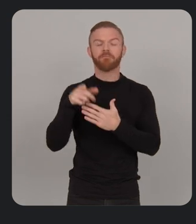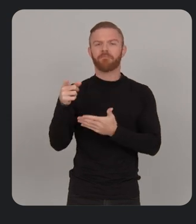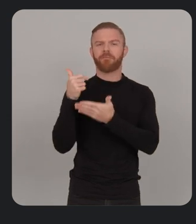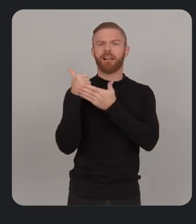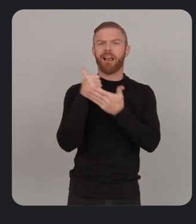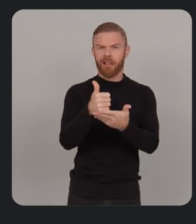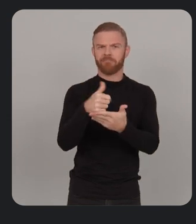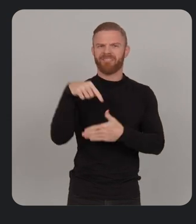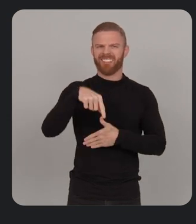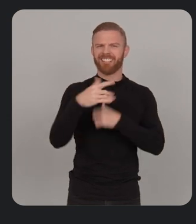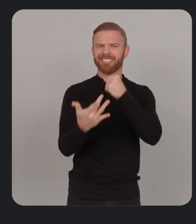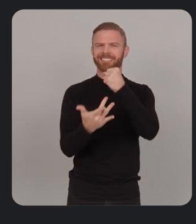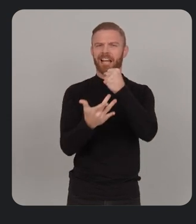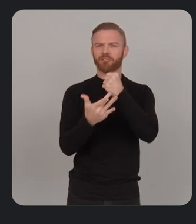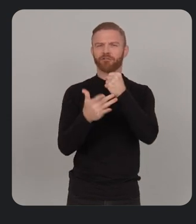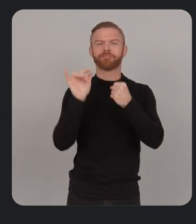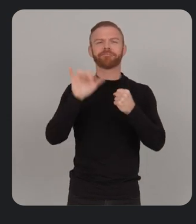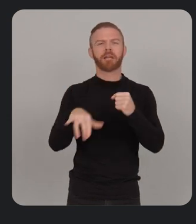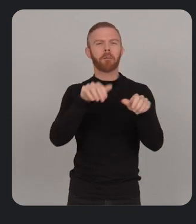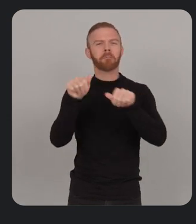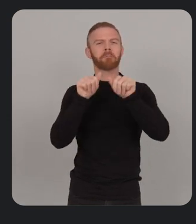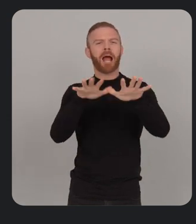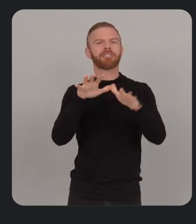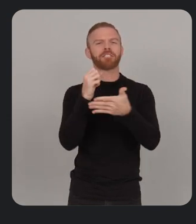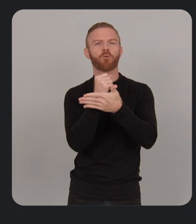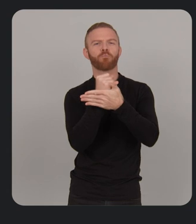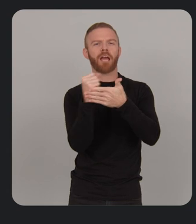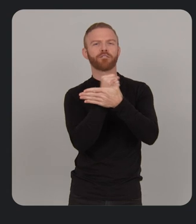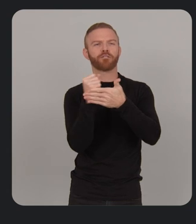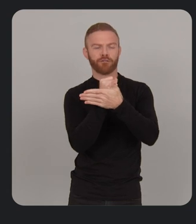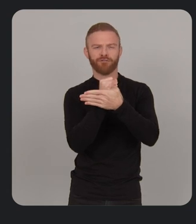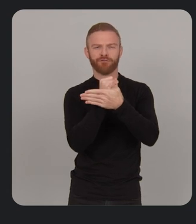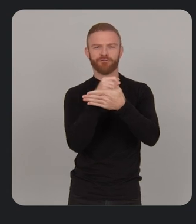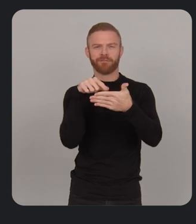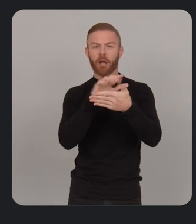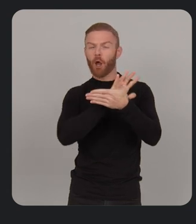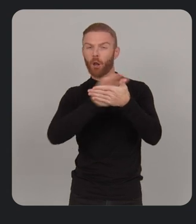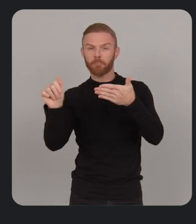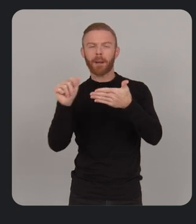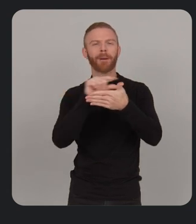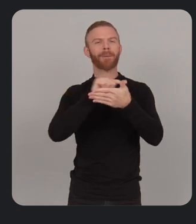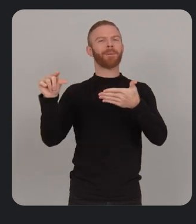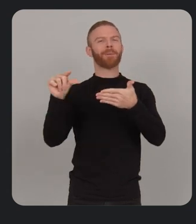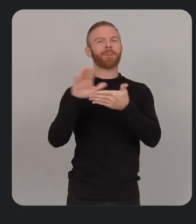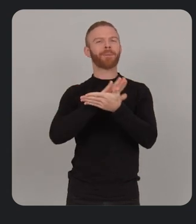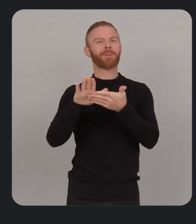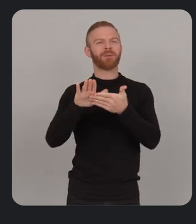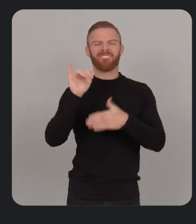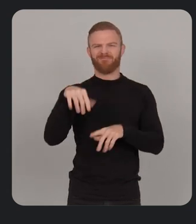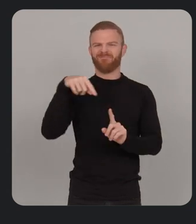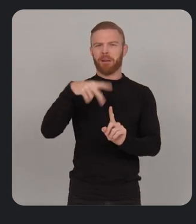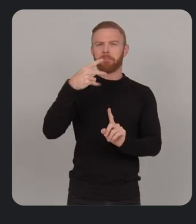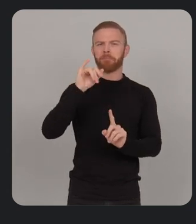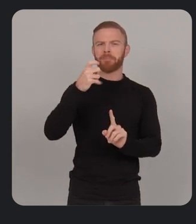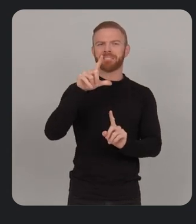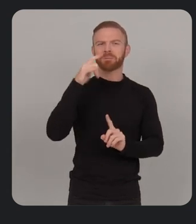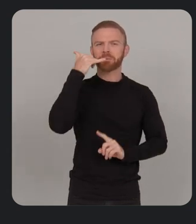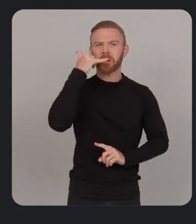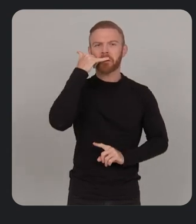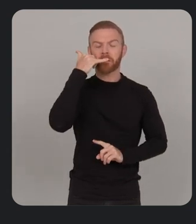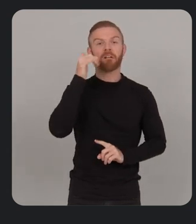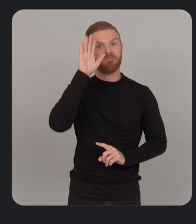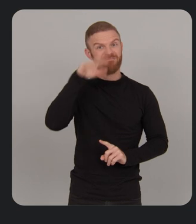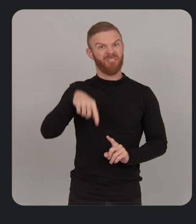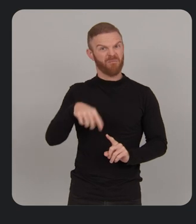also known as GAN models, which is what helps power the technology behind magic eraser on pixel. And it works